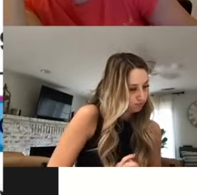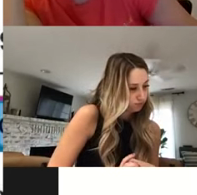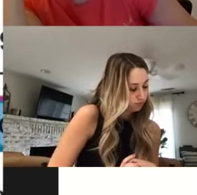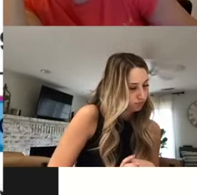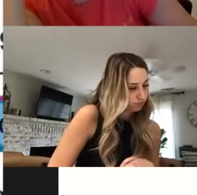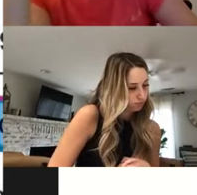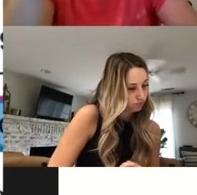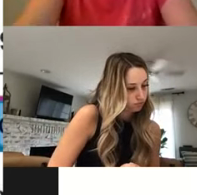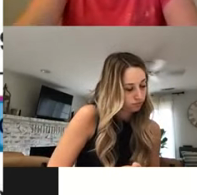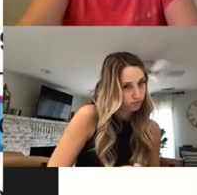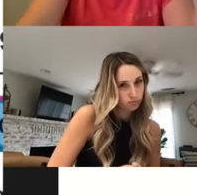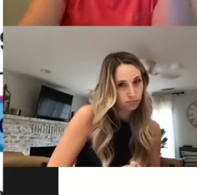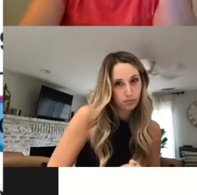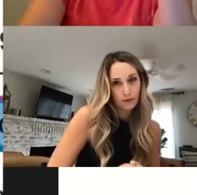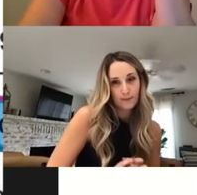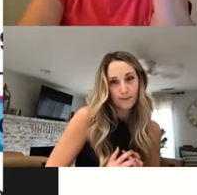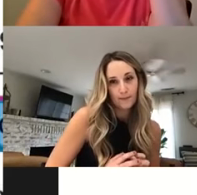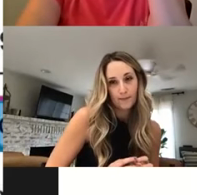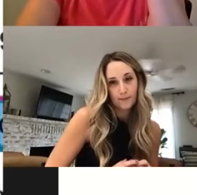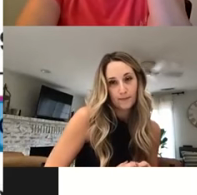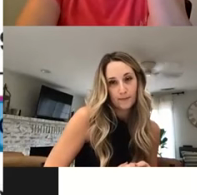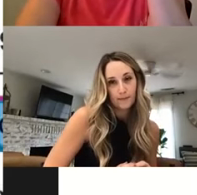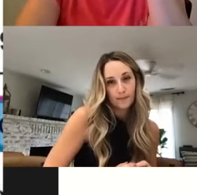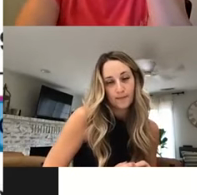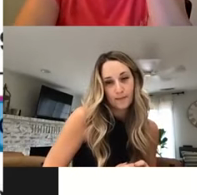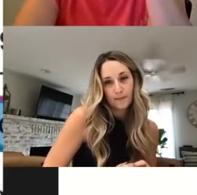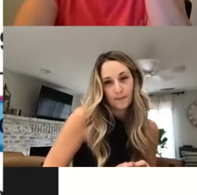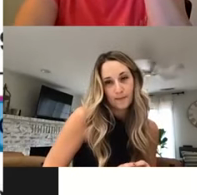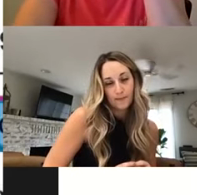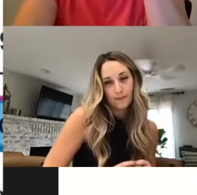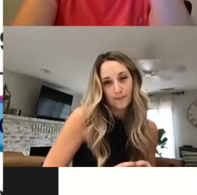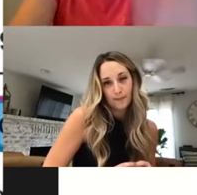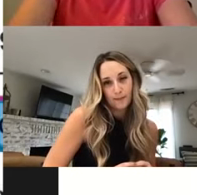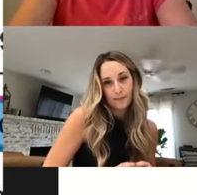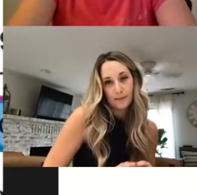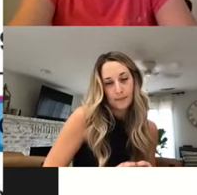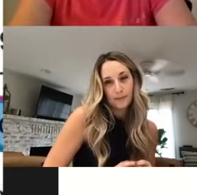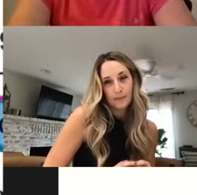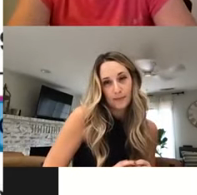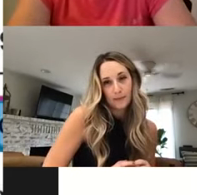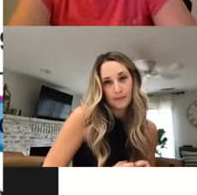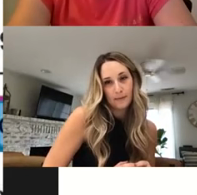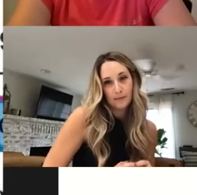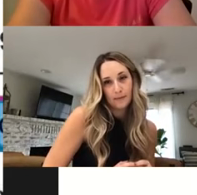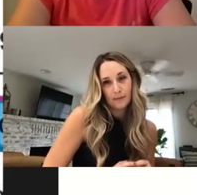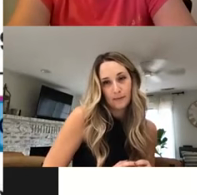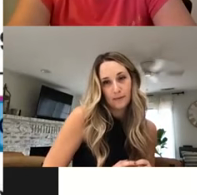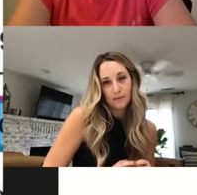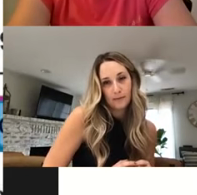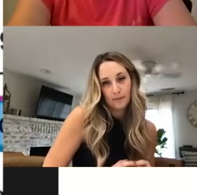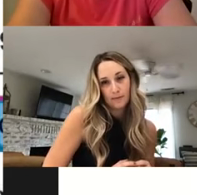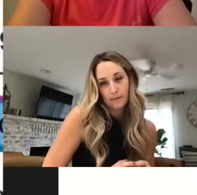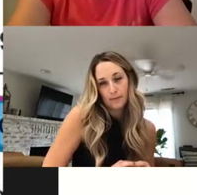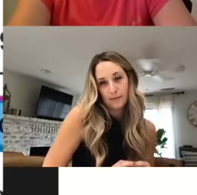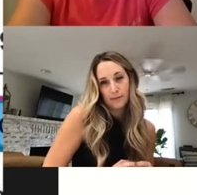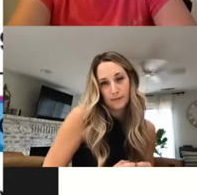Endocrine system and the nervous system. Excellent. Which one do you think we use to tell cells which proteins to make? Does every